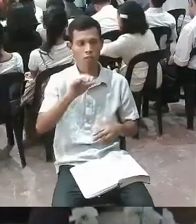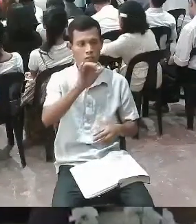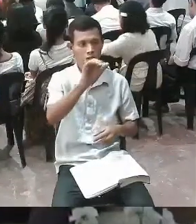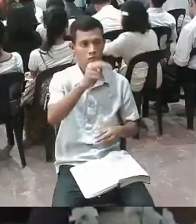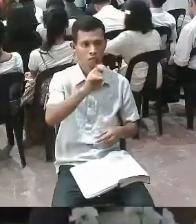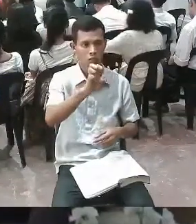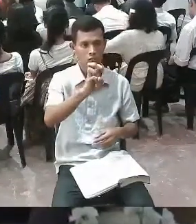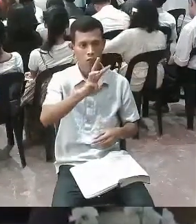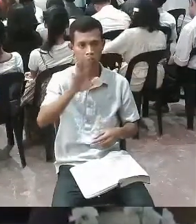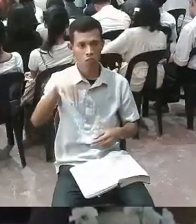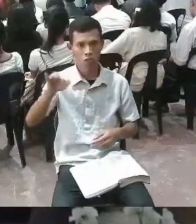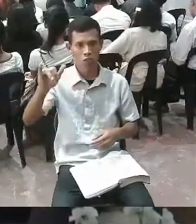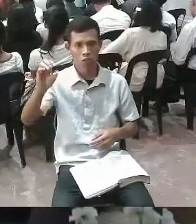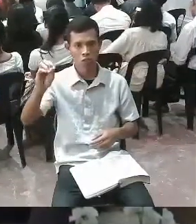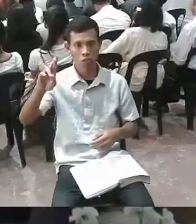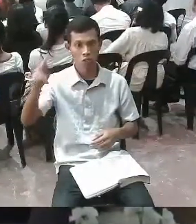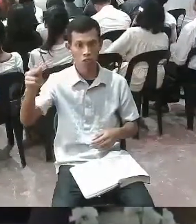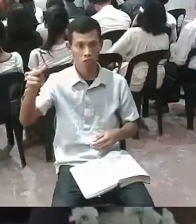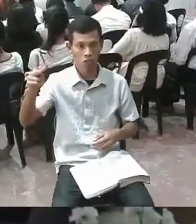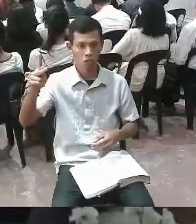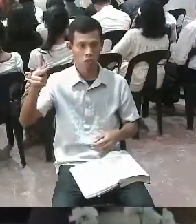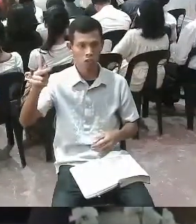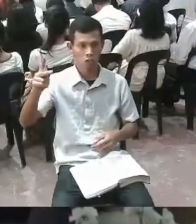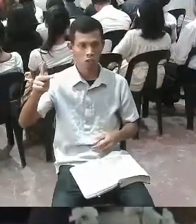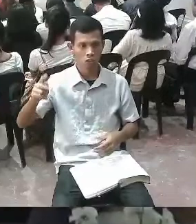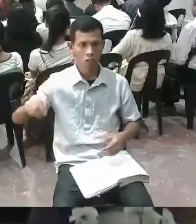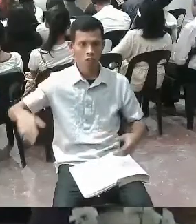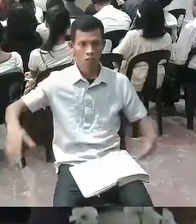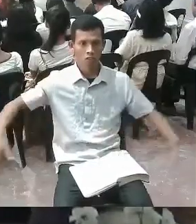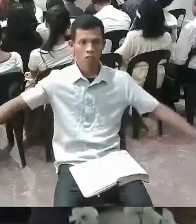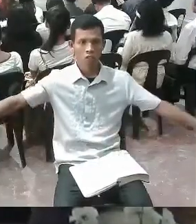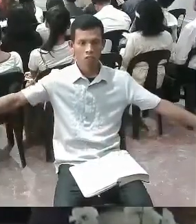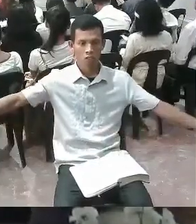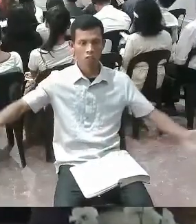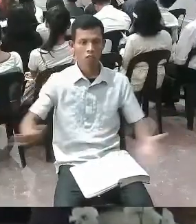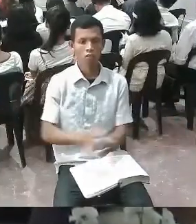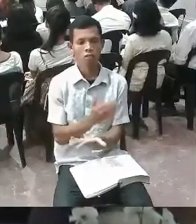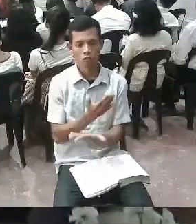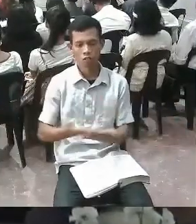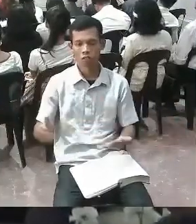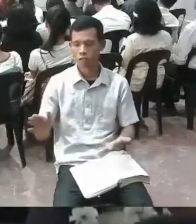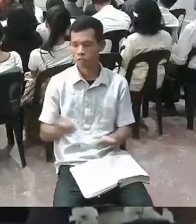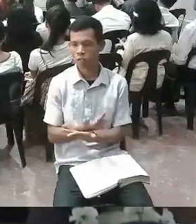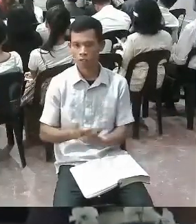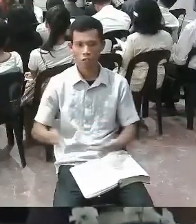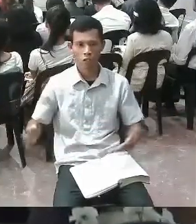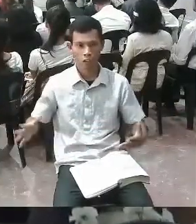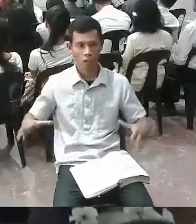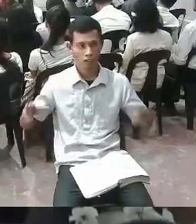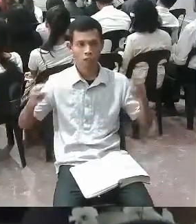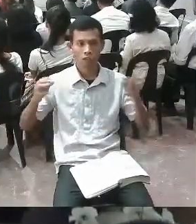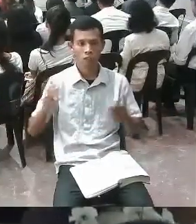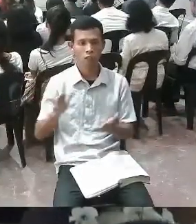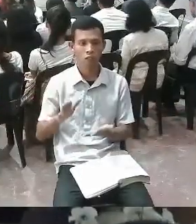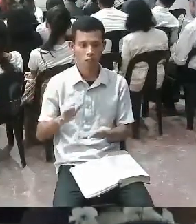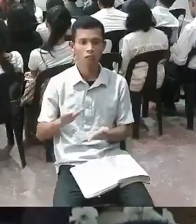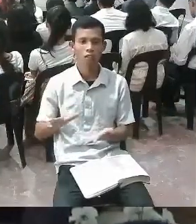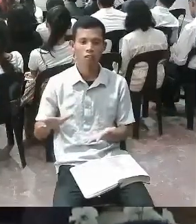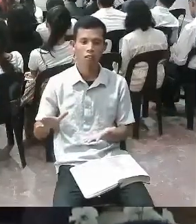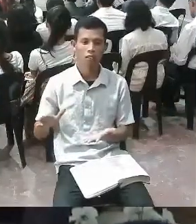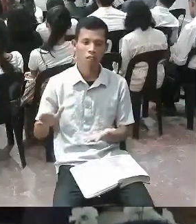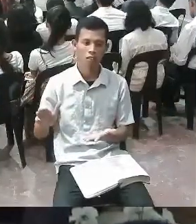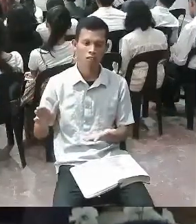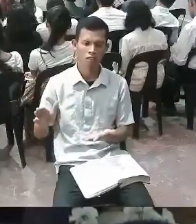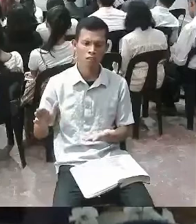ever fly into New York, you're going to fly into the LaGuardia Airport, named after